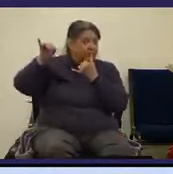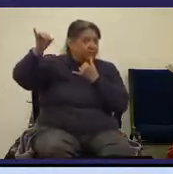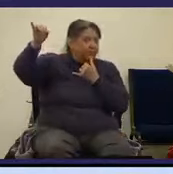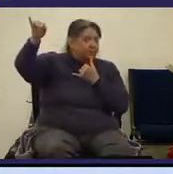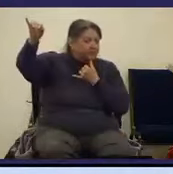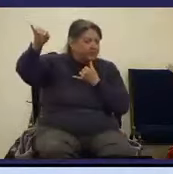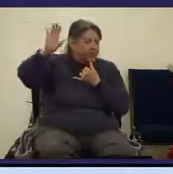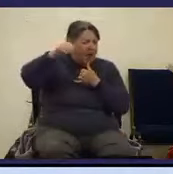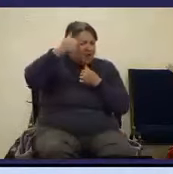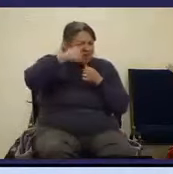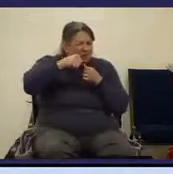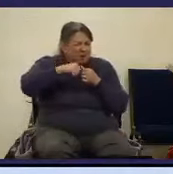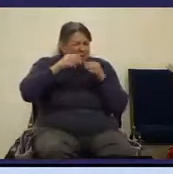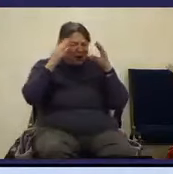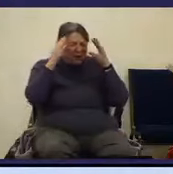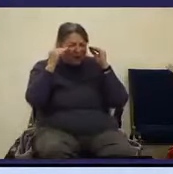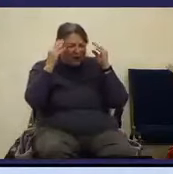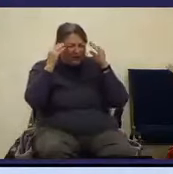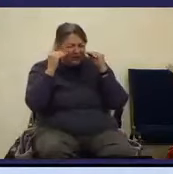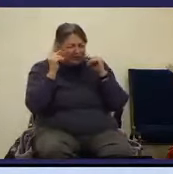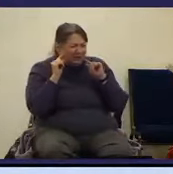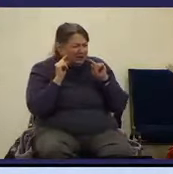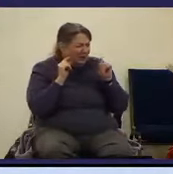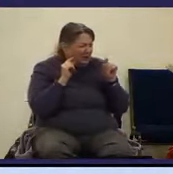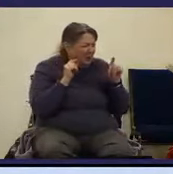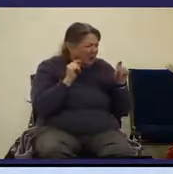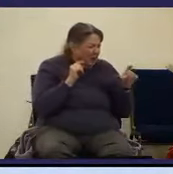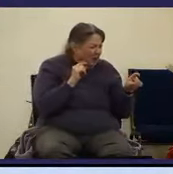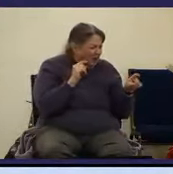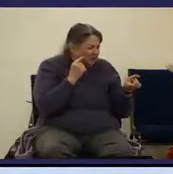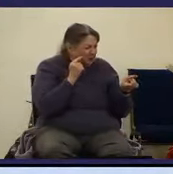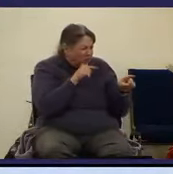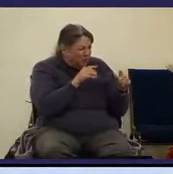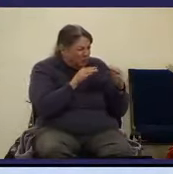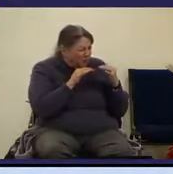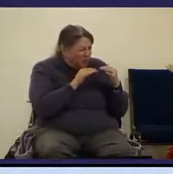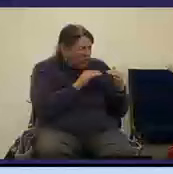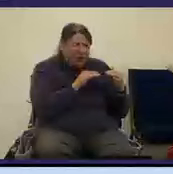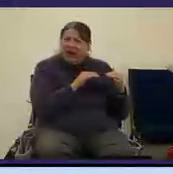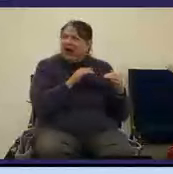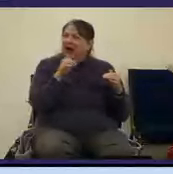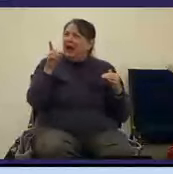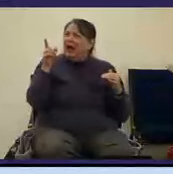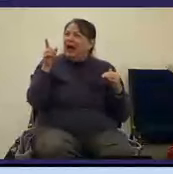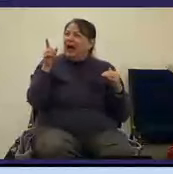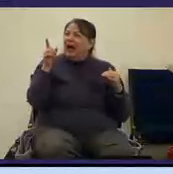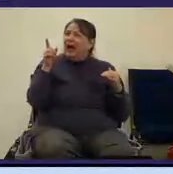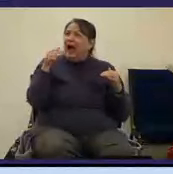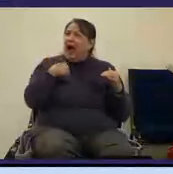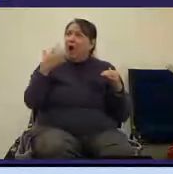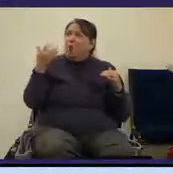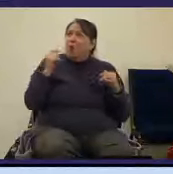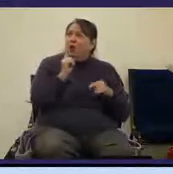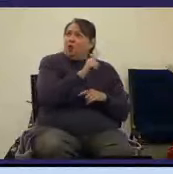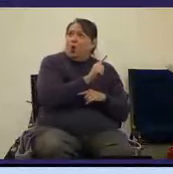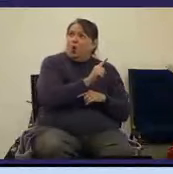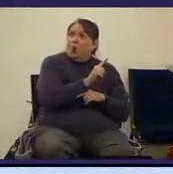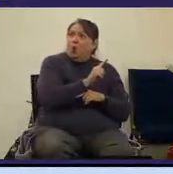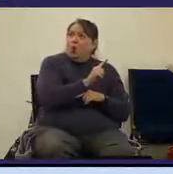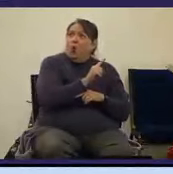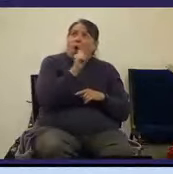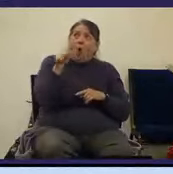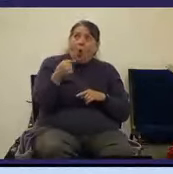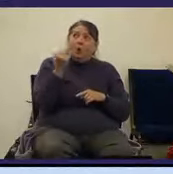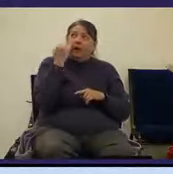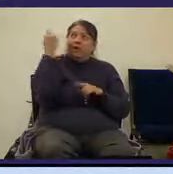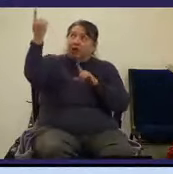to go out to war, he'd say to God in the 30s of the book of Exodus, he says, let us not go unless your presence goes with